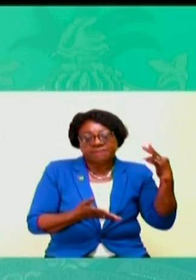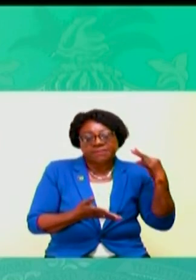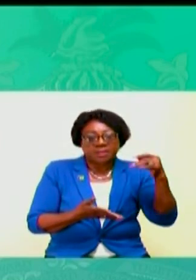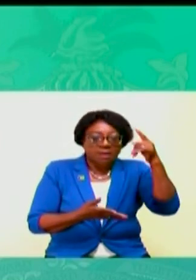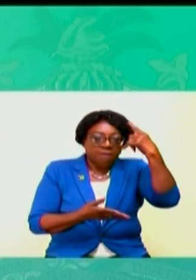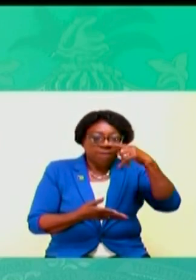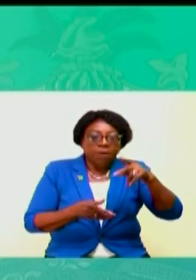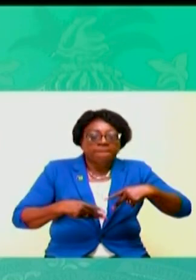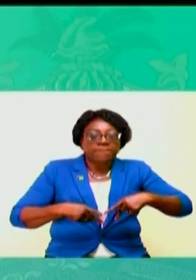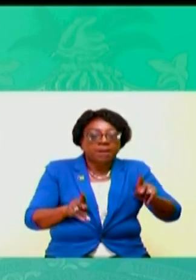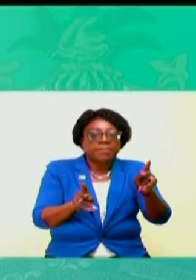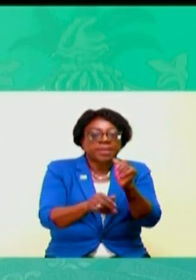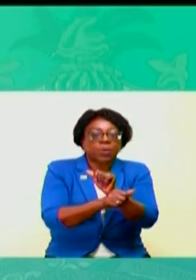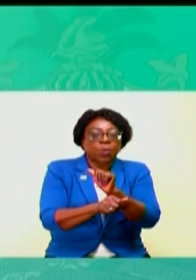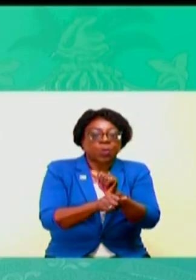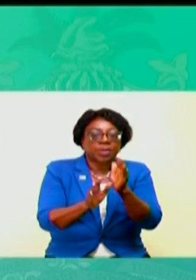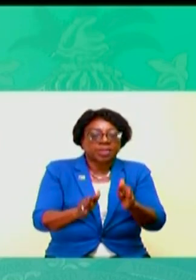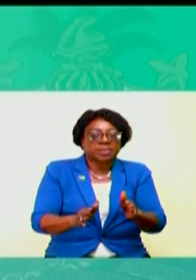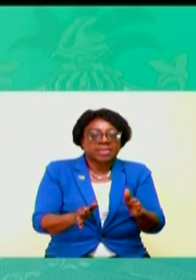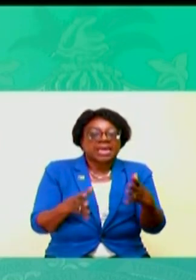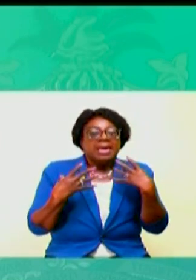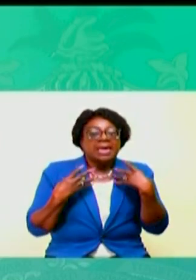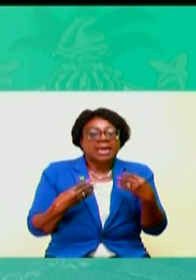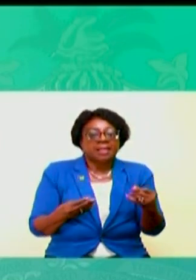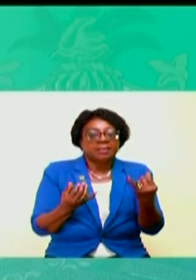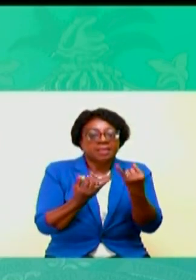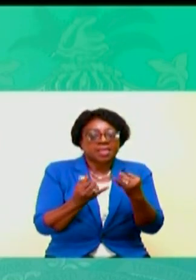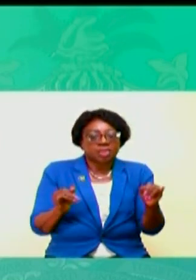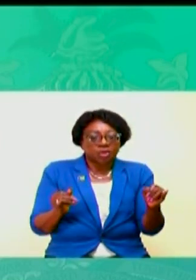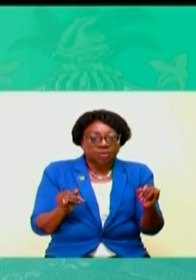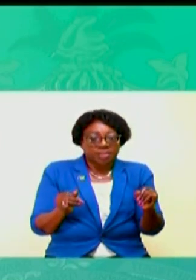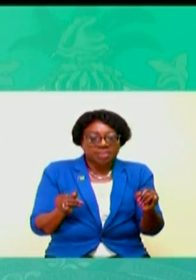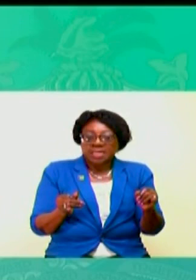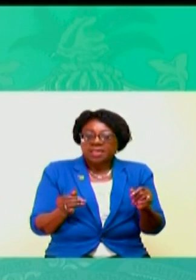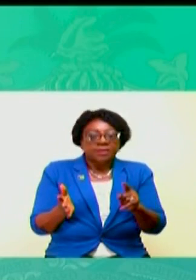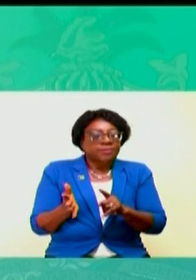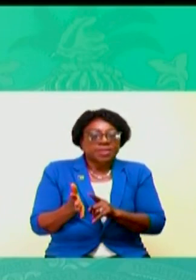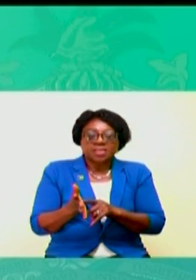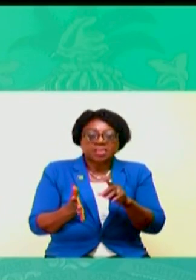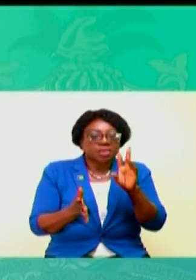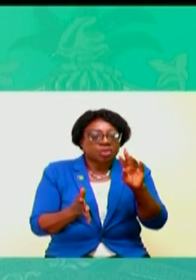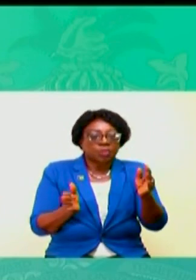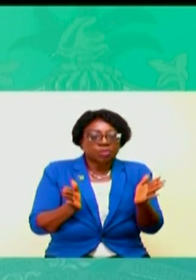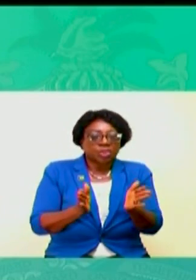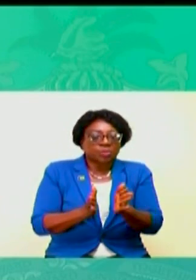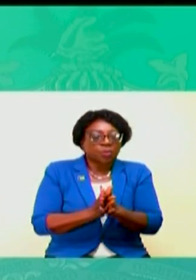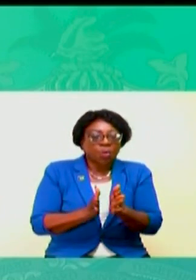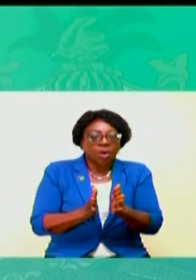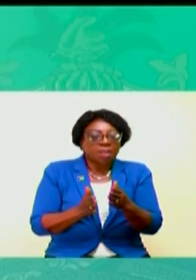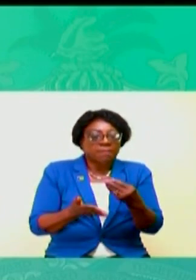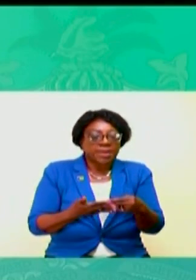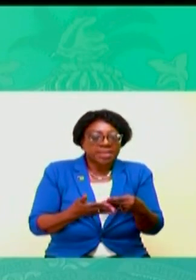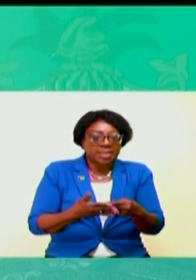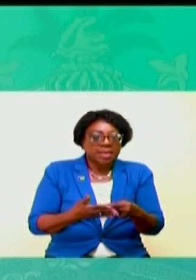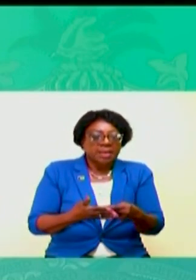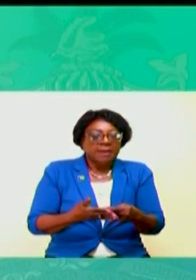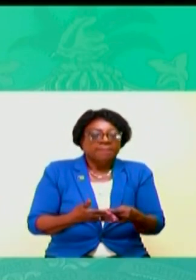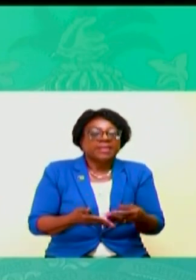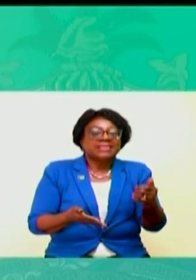workers, such as health insurance. This is no minor bill, which now runs into the tens of millions of dollars